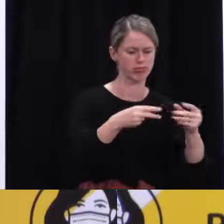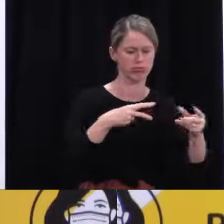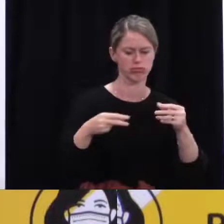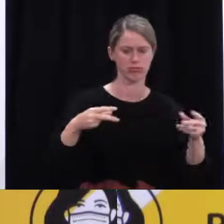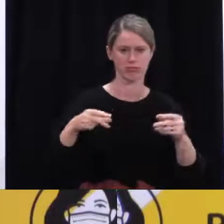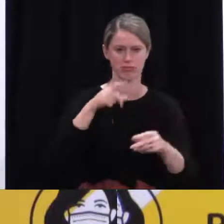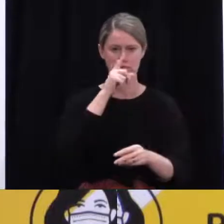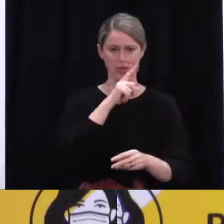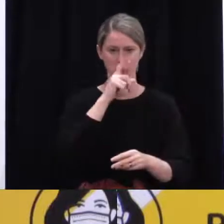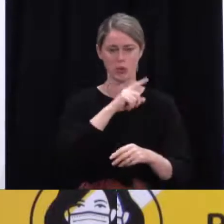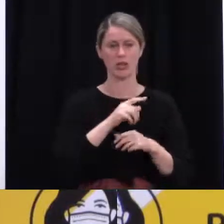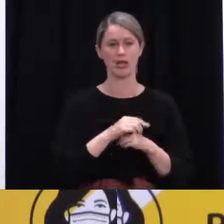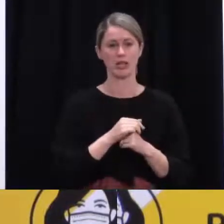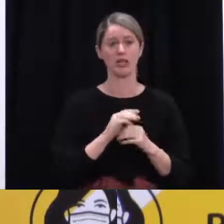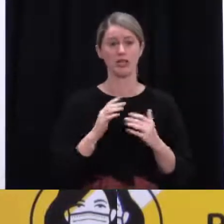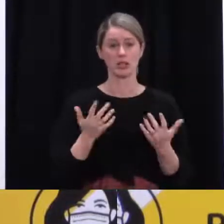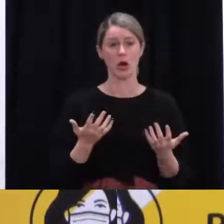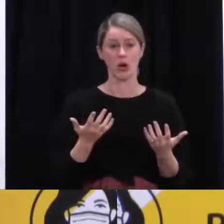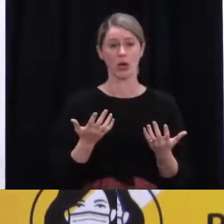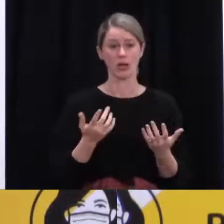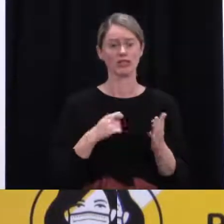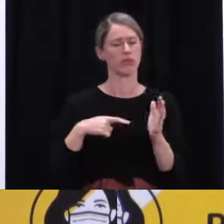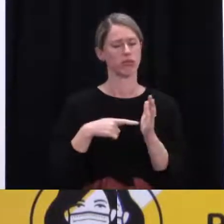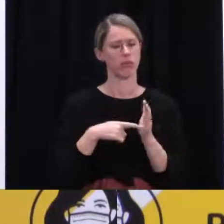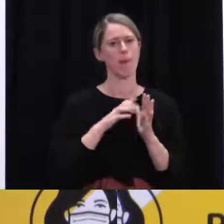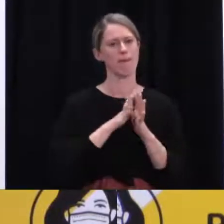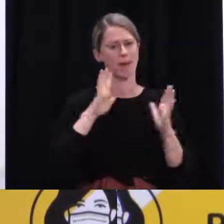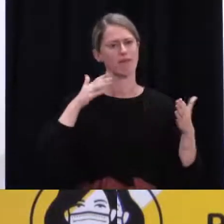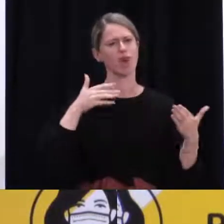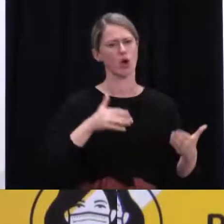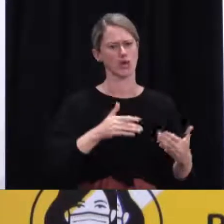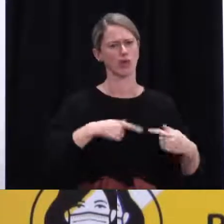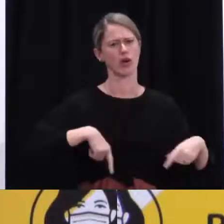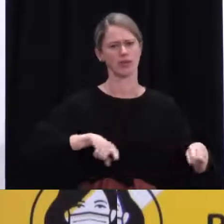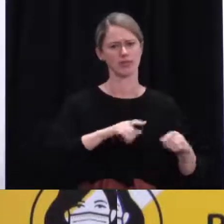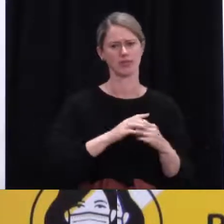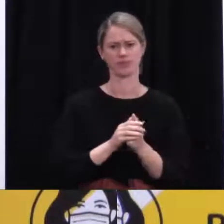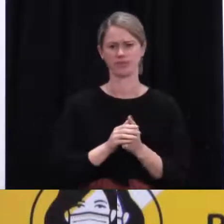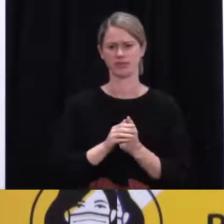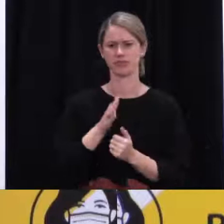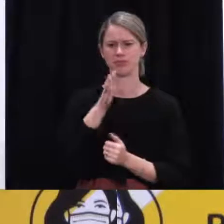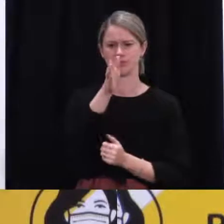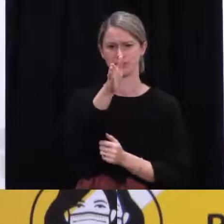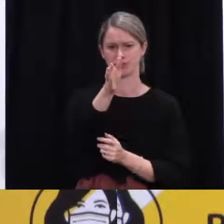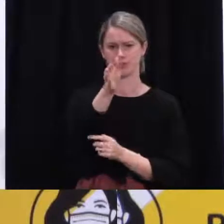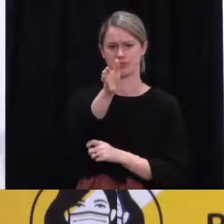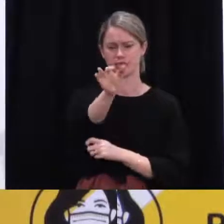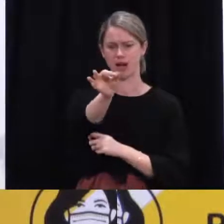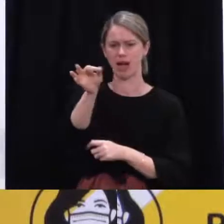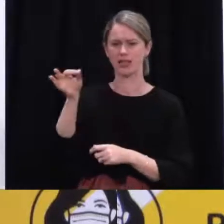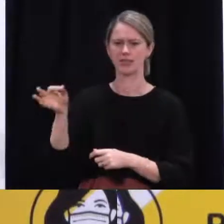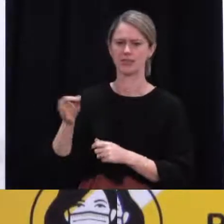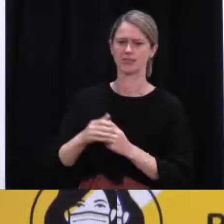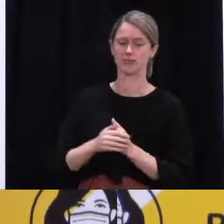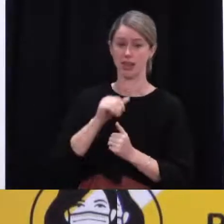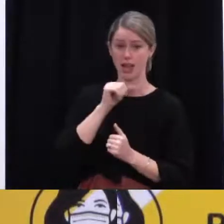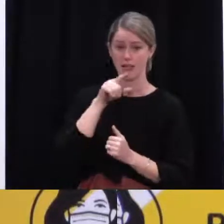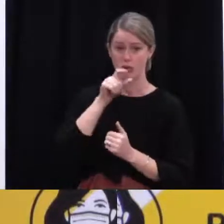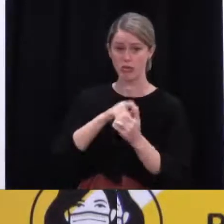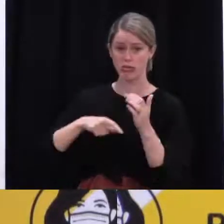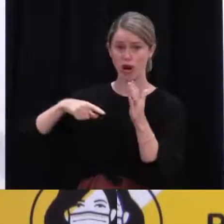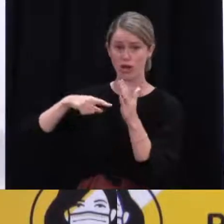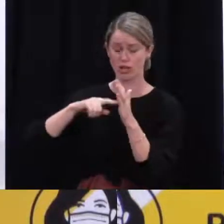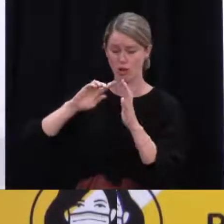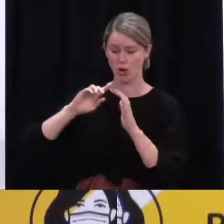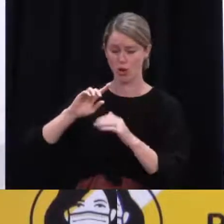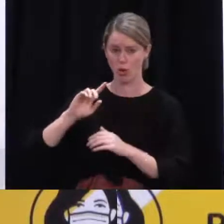up over the last couple of weeks. So it's important and it's a huge focus for our team. Come over to You TV. do prioritise Auckland over the next few weeks as the